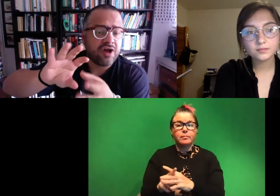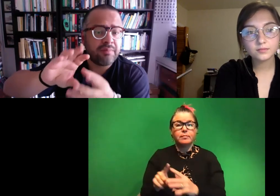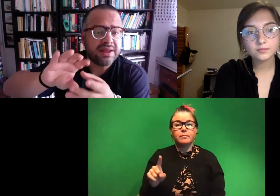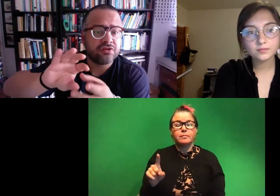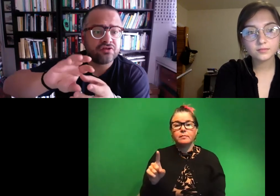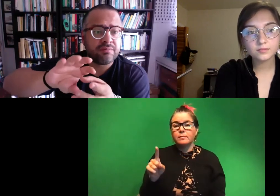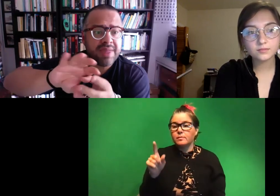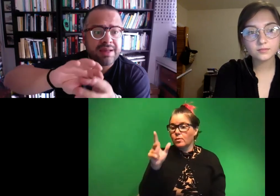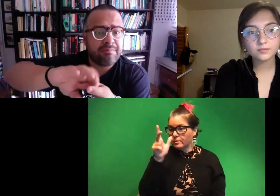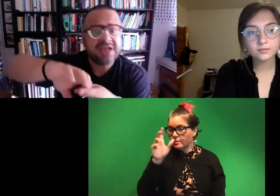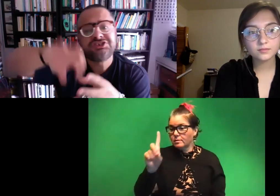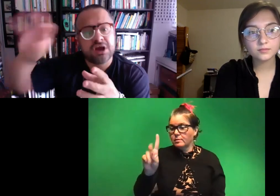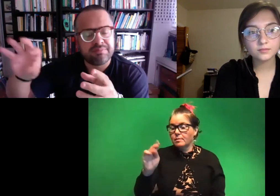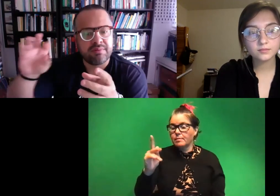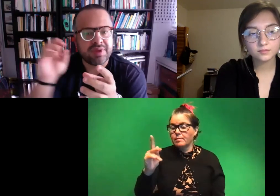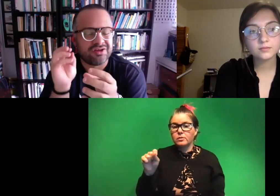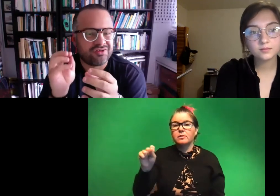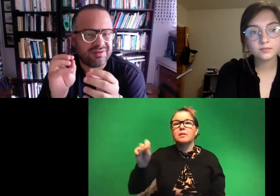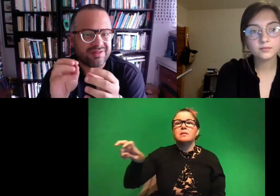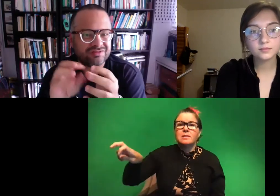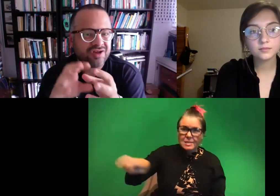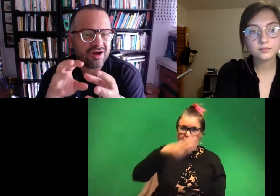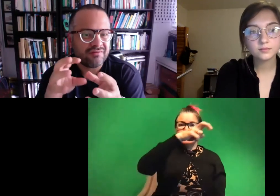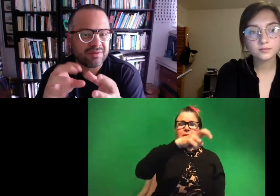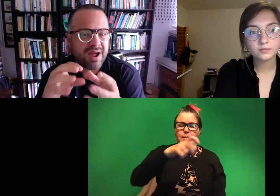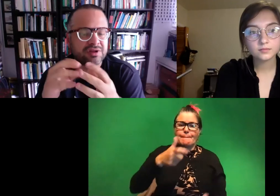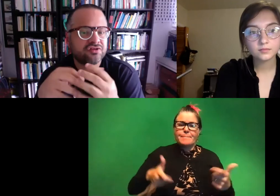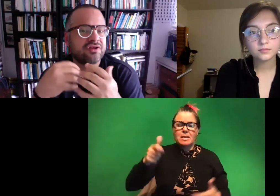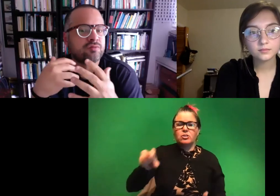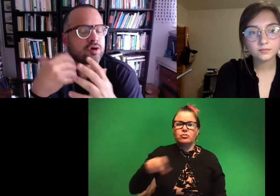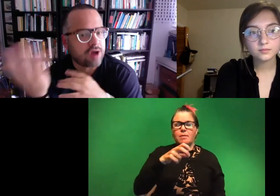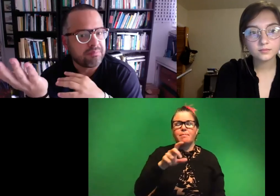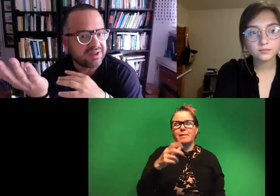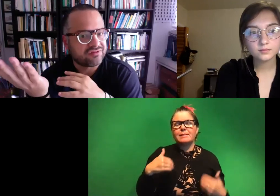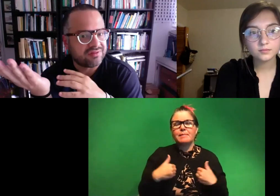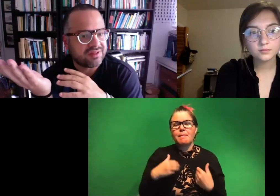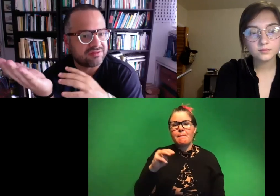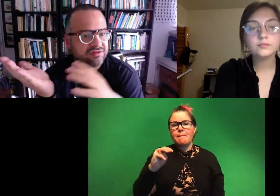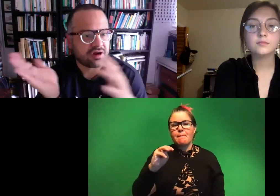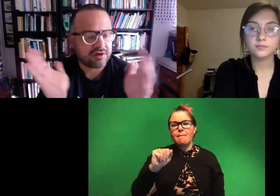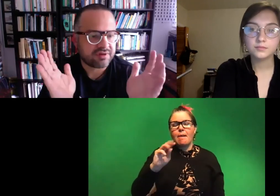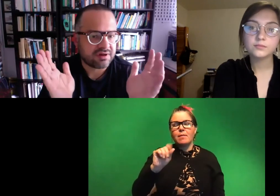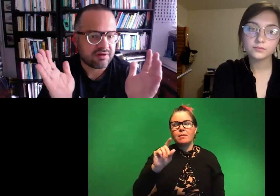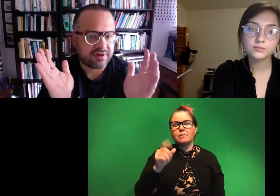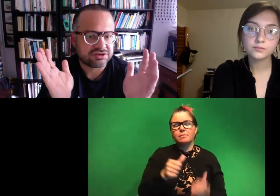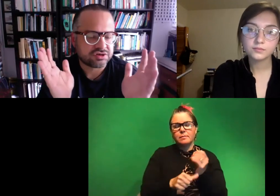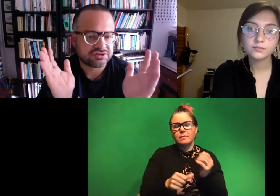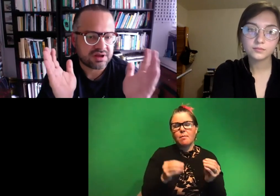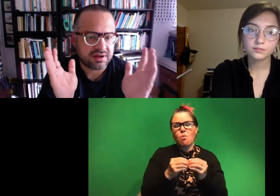these dung beetles make a big jump because the dung of the mammals is more complex than the dung